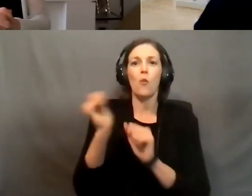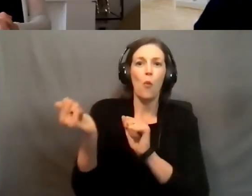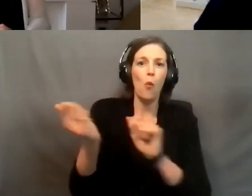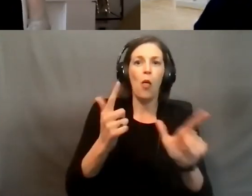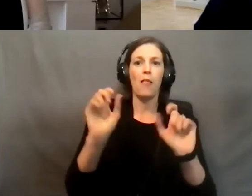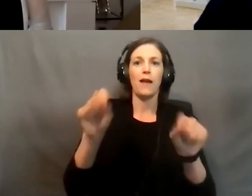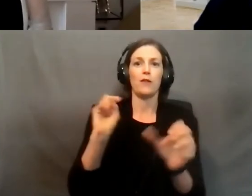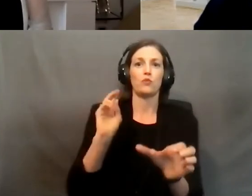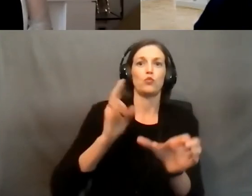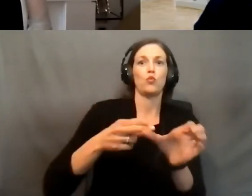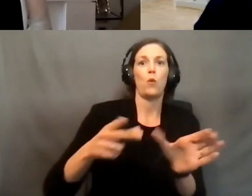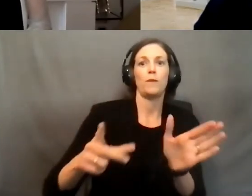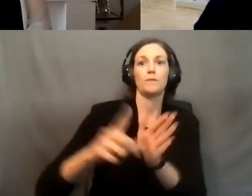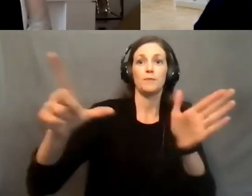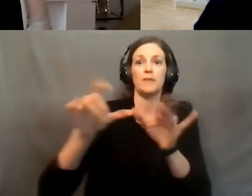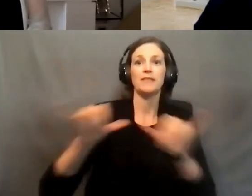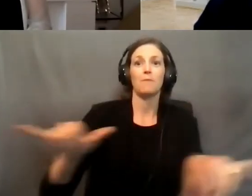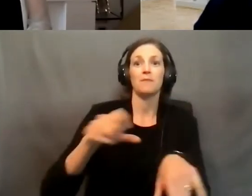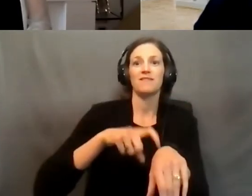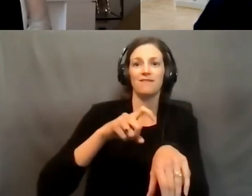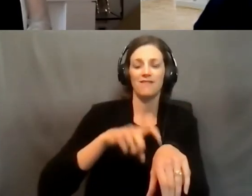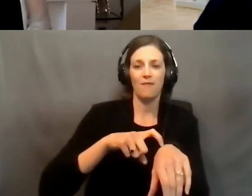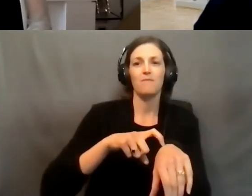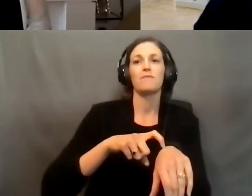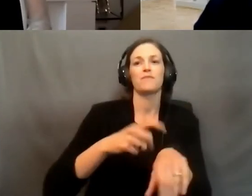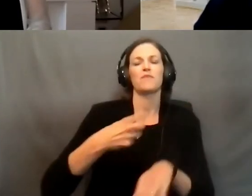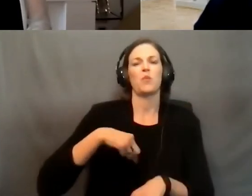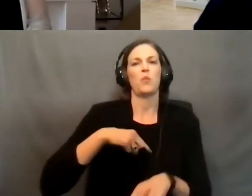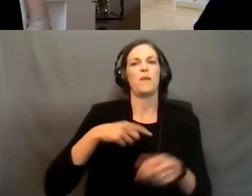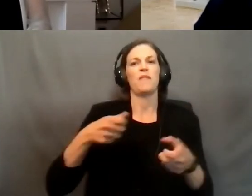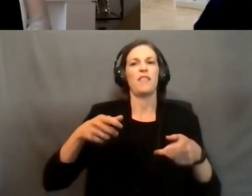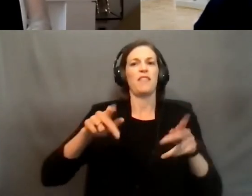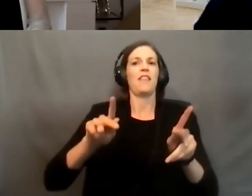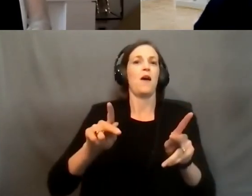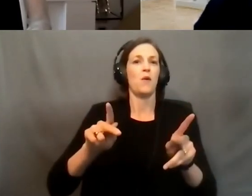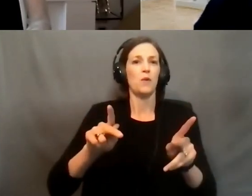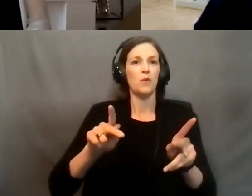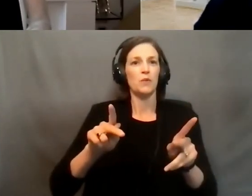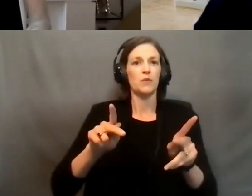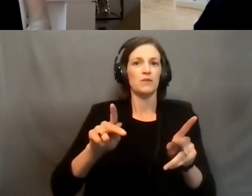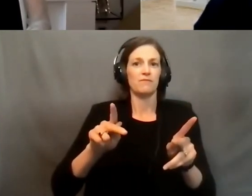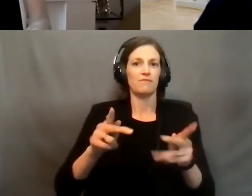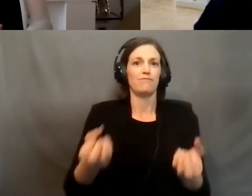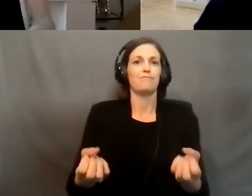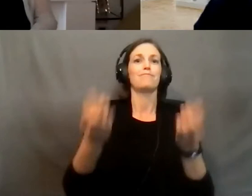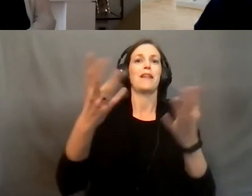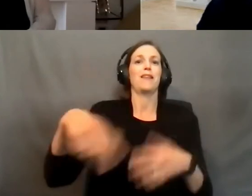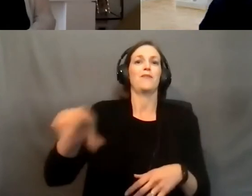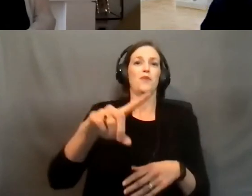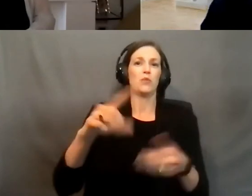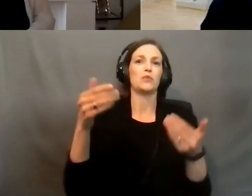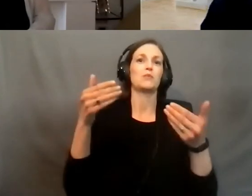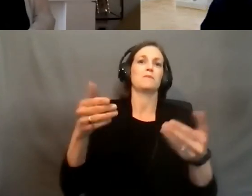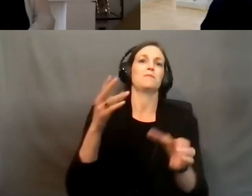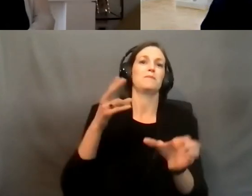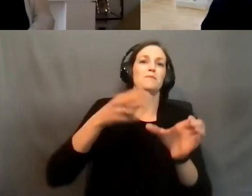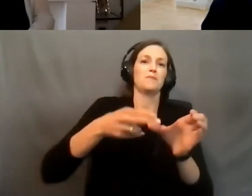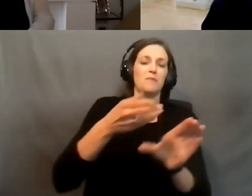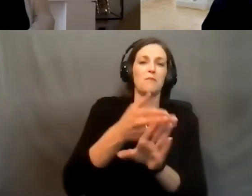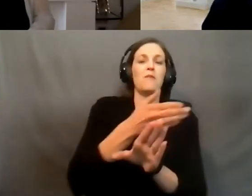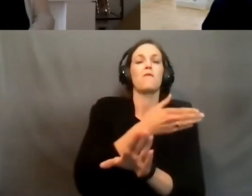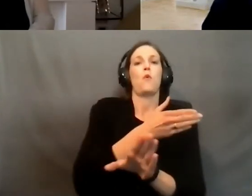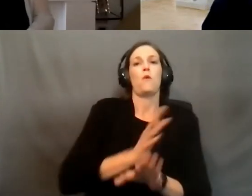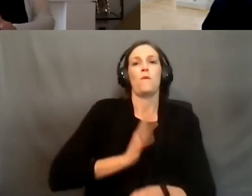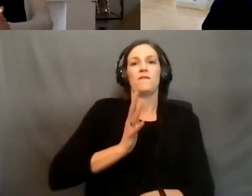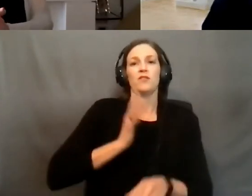time so that we've allowed for quite a number of you to join before we've opened. The